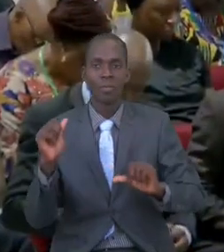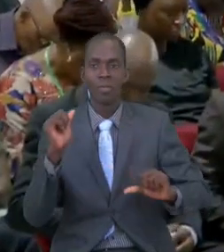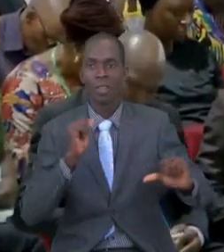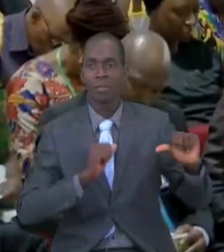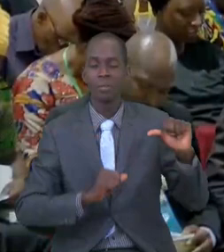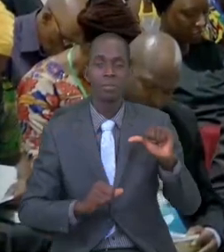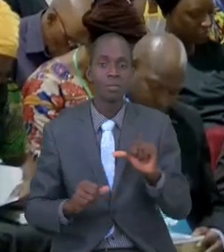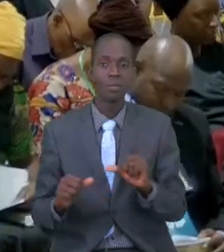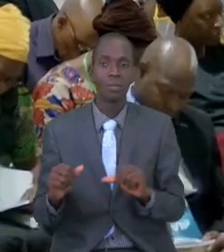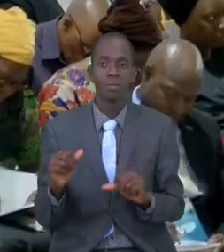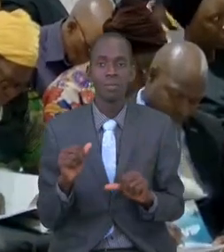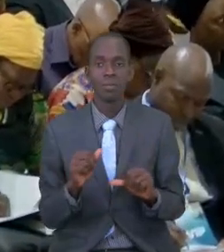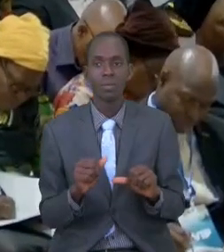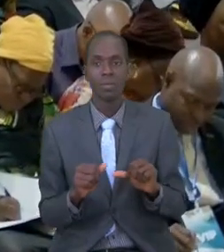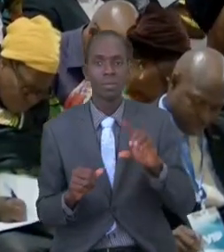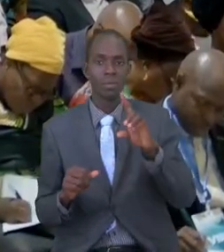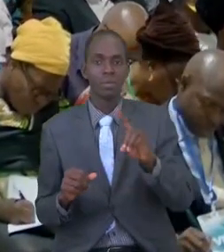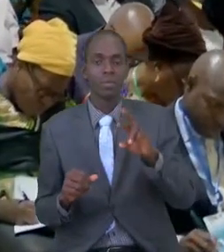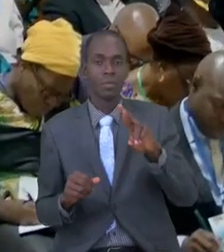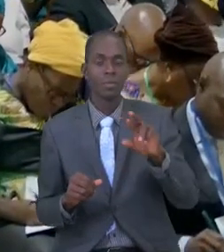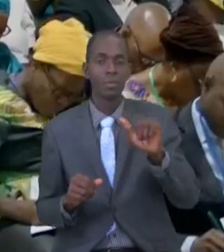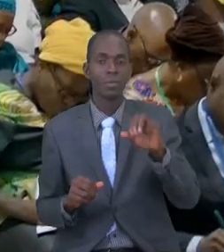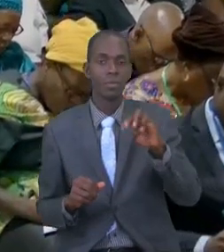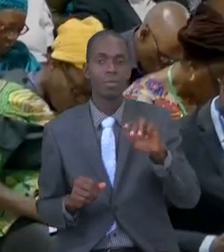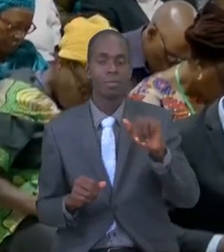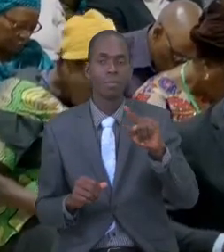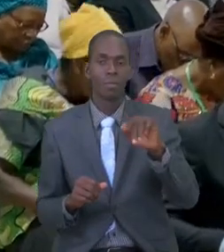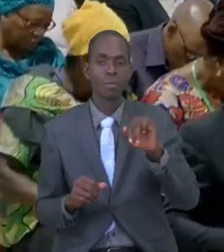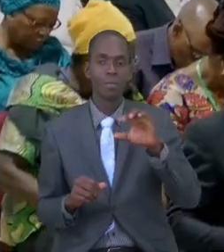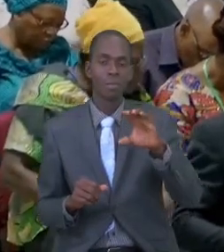dedication before notorious despots.